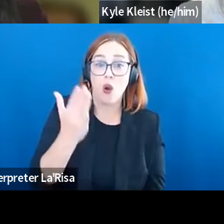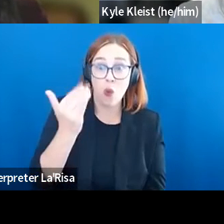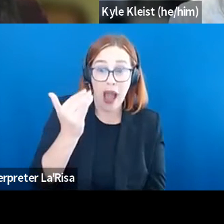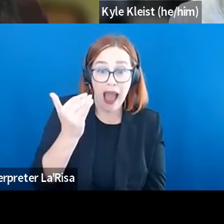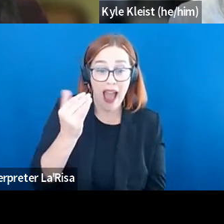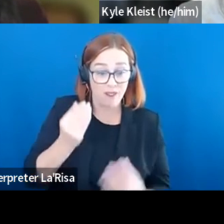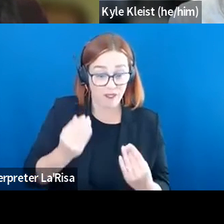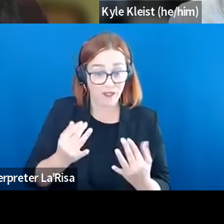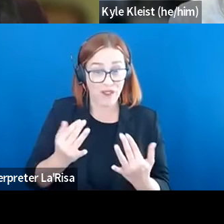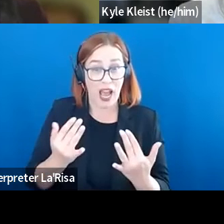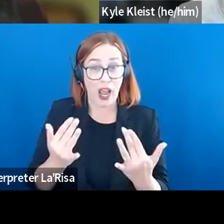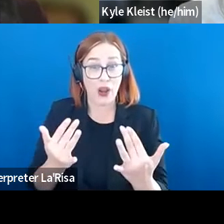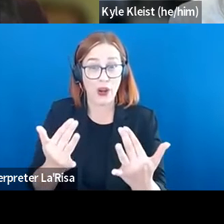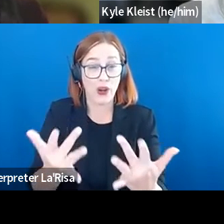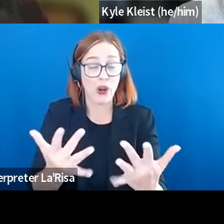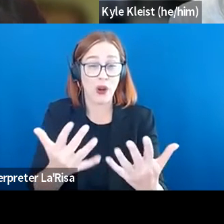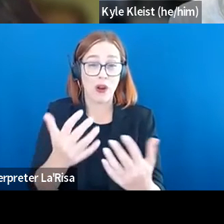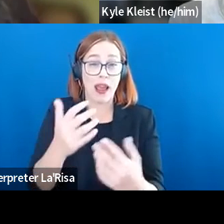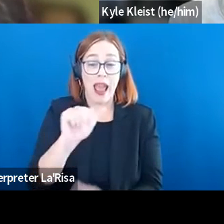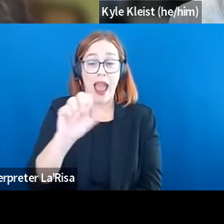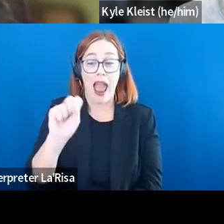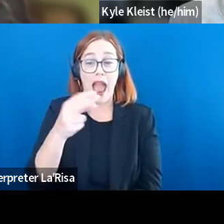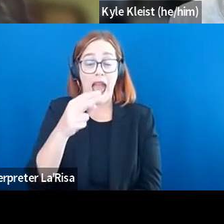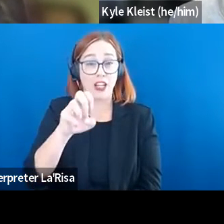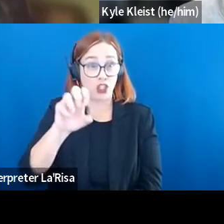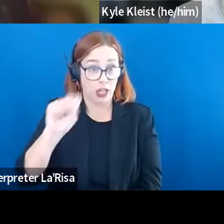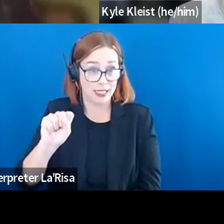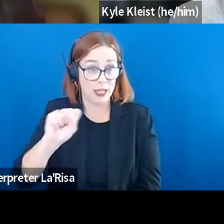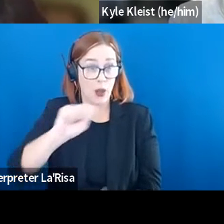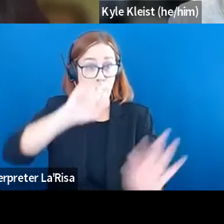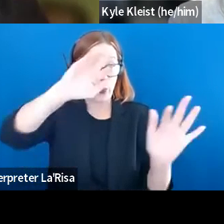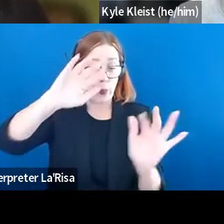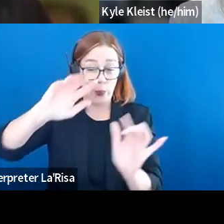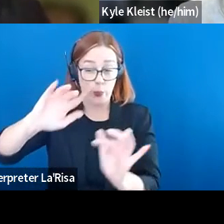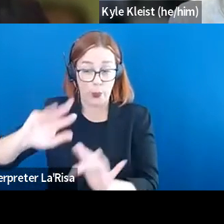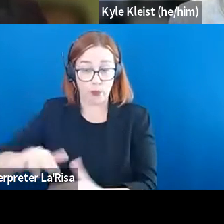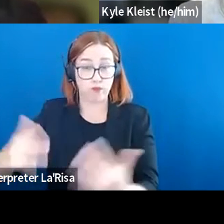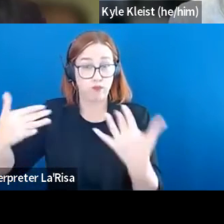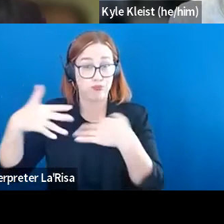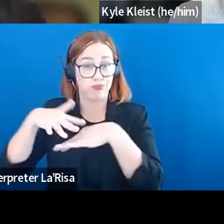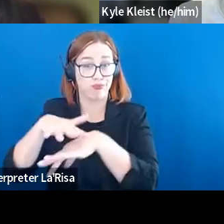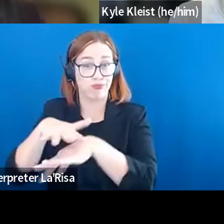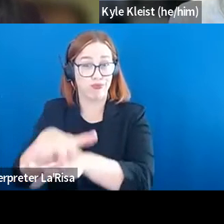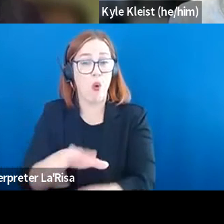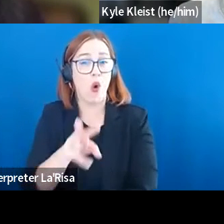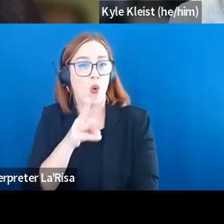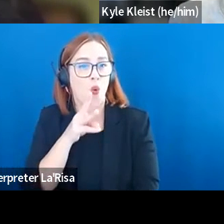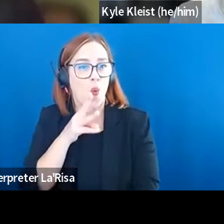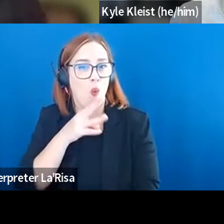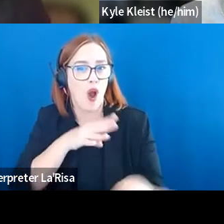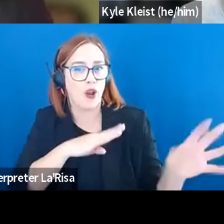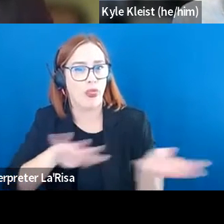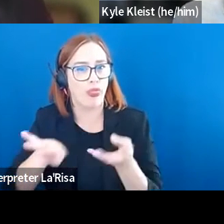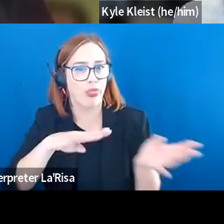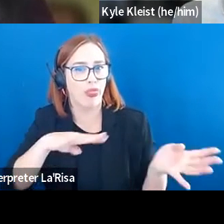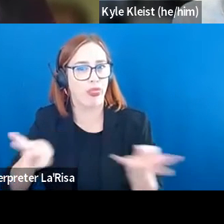was nothing left and it washed into the watershed. Wow. So people could not drink their water. So we partnered with the